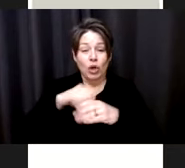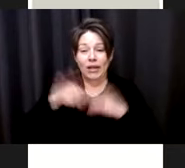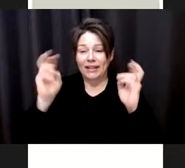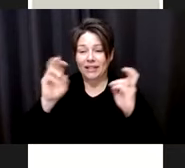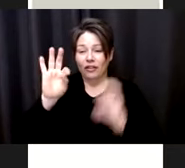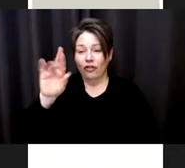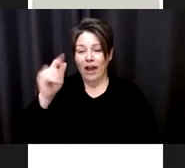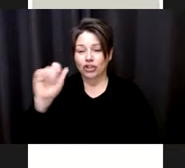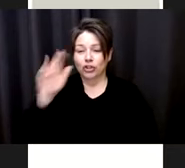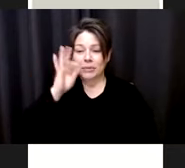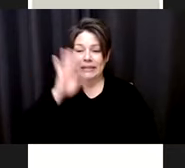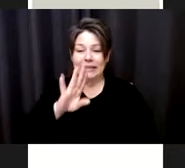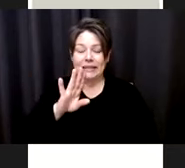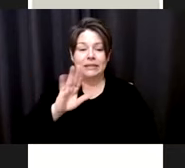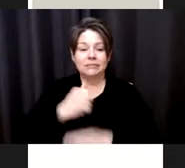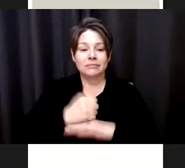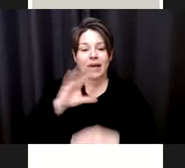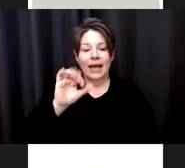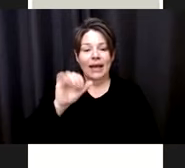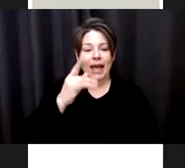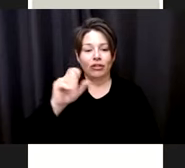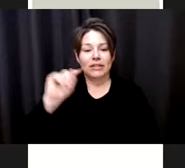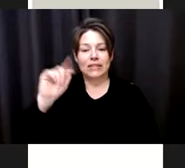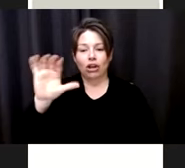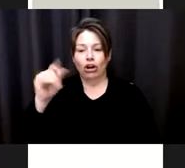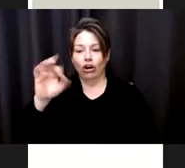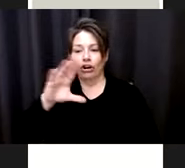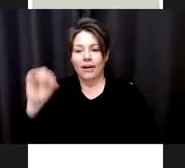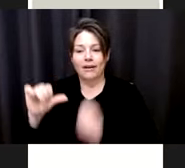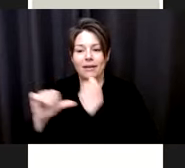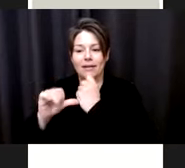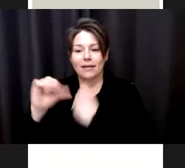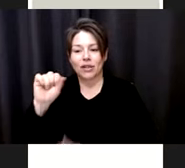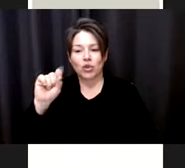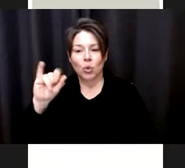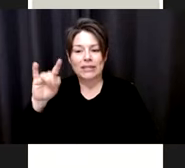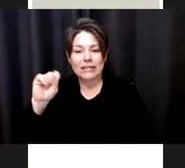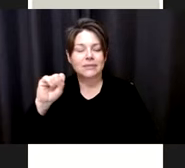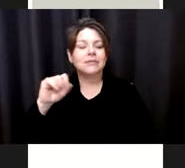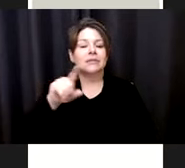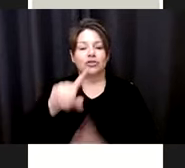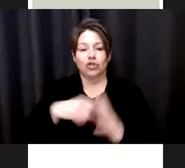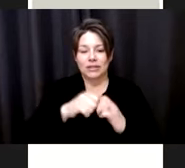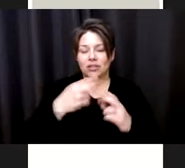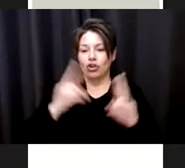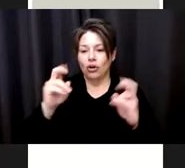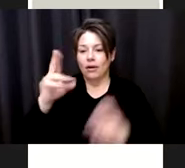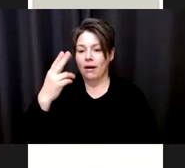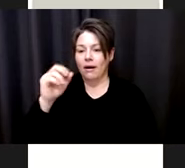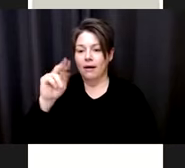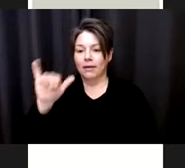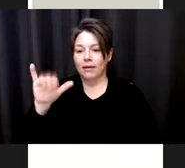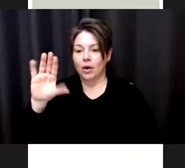exhibition, organized by Catherine T. Carter and Associates, starts out with this piece, the honeycomb wall, which